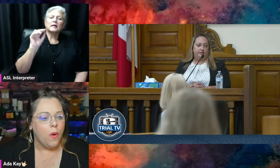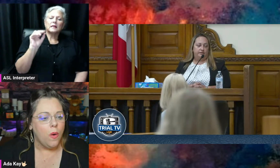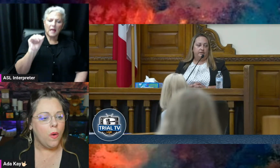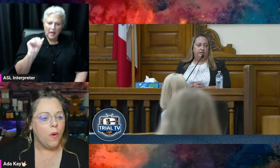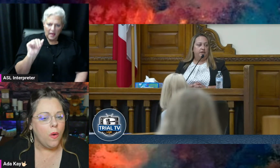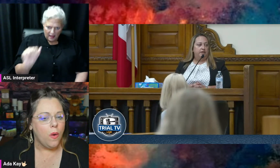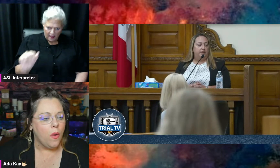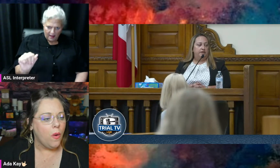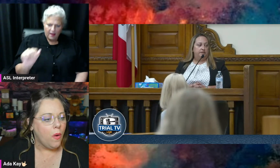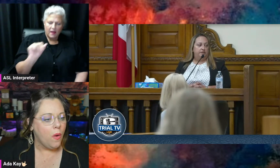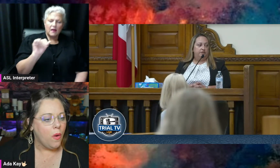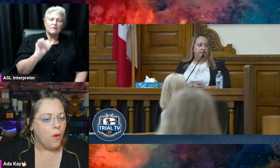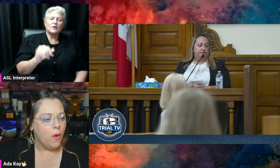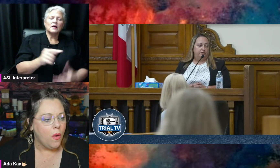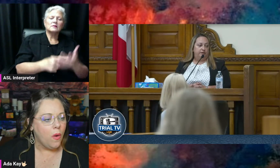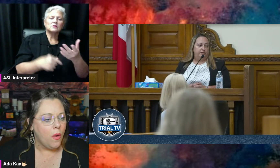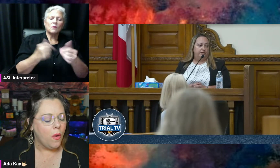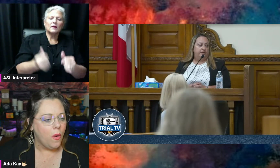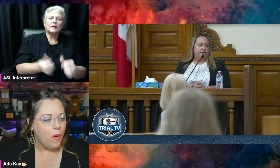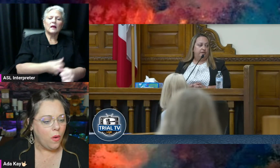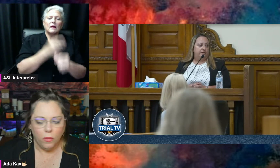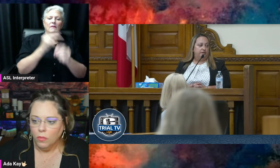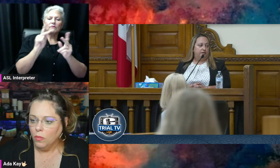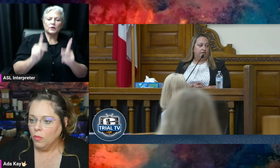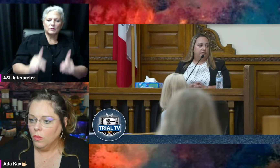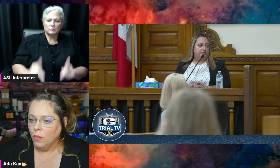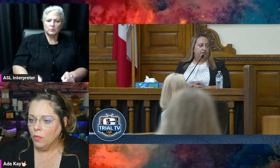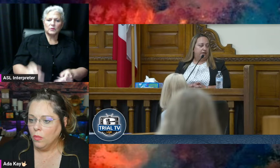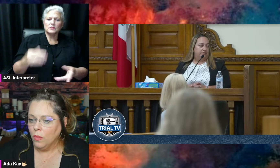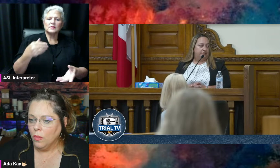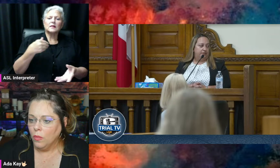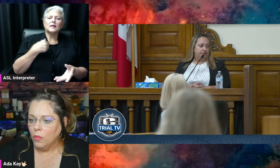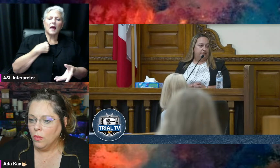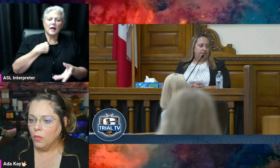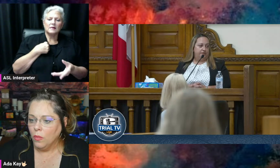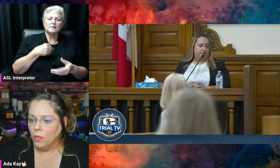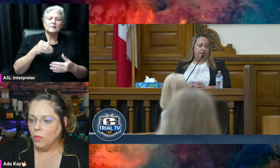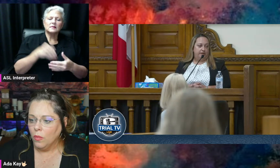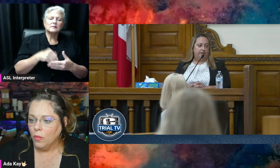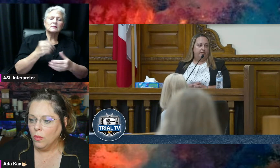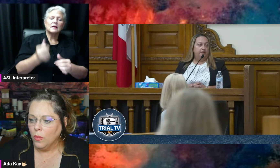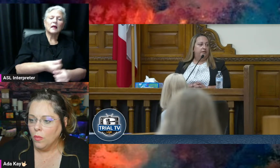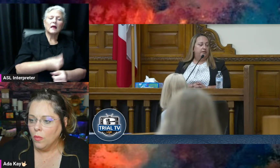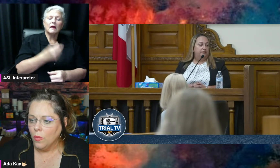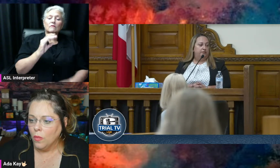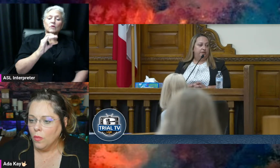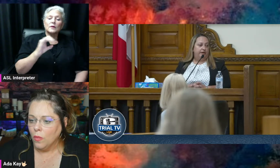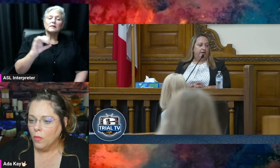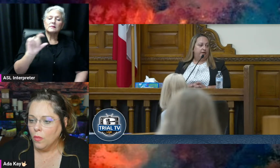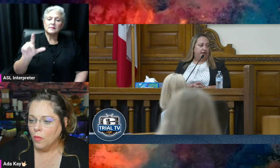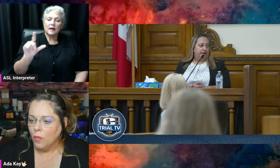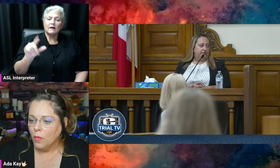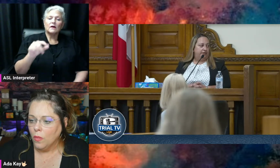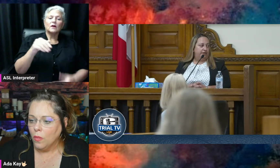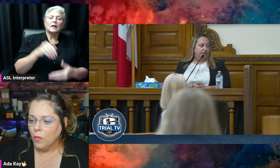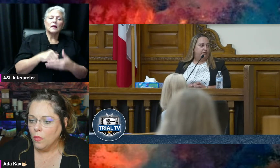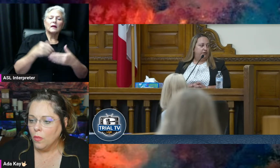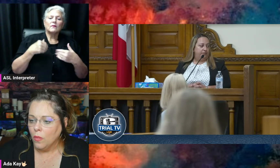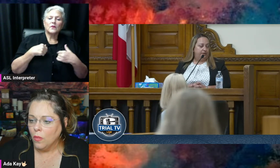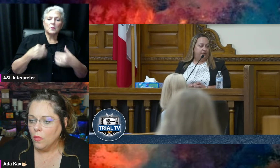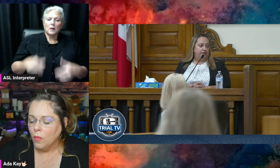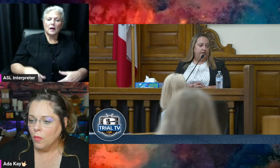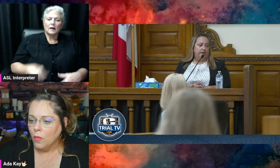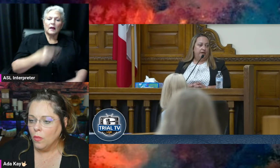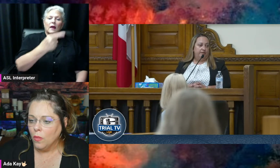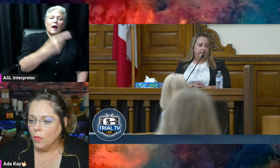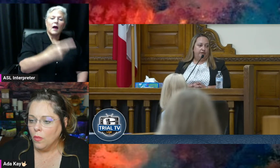deoxyribonucleic acid. It is the unit of heredity that is in all cells that have a nucleus in your body. You inherit half your DNA from